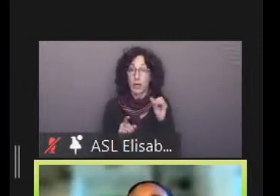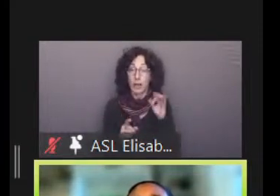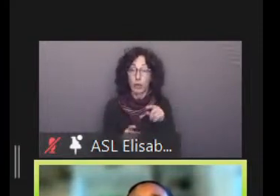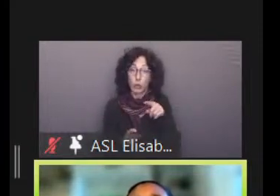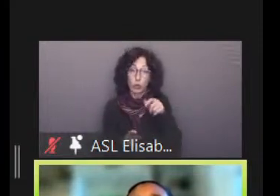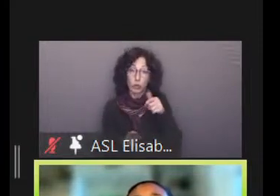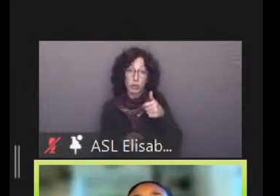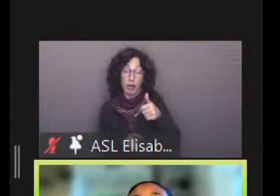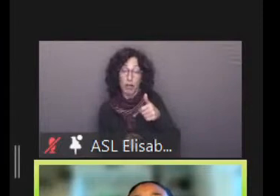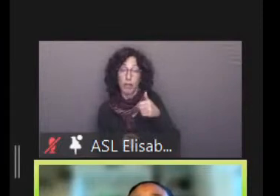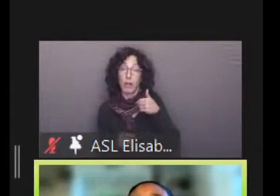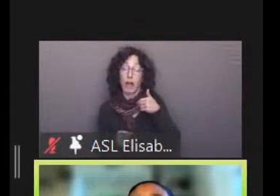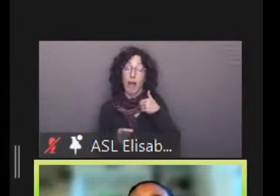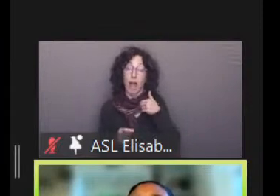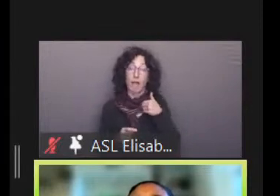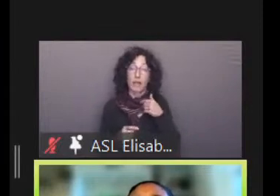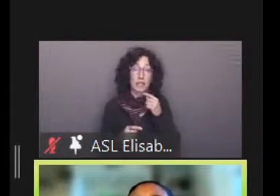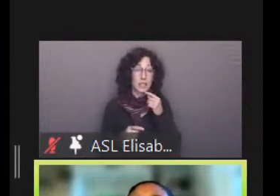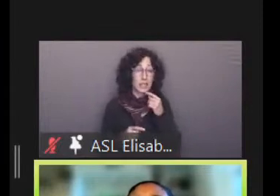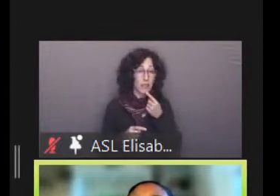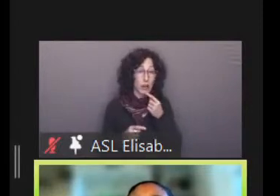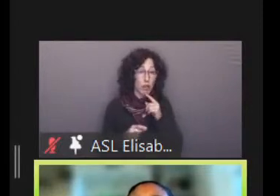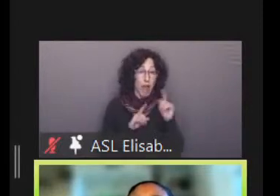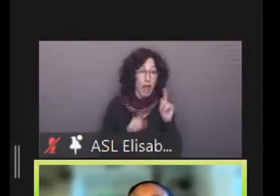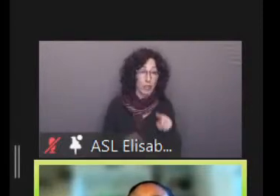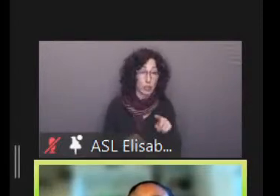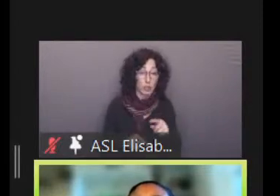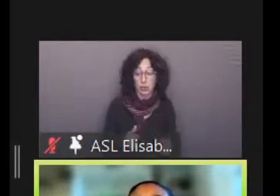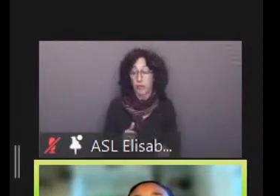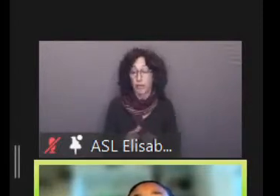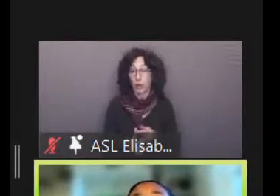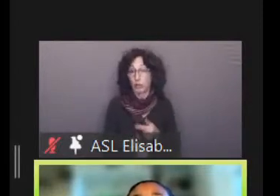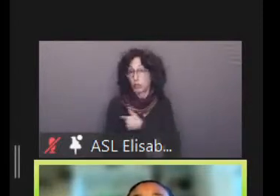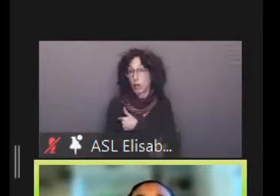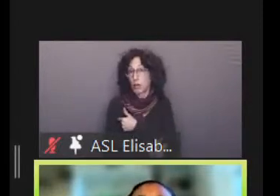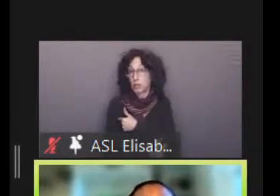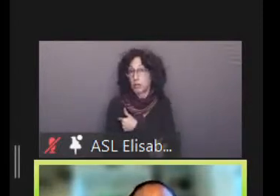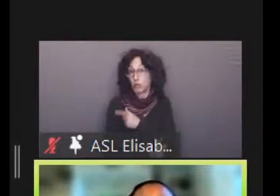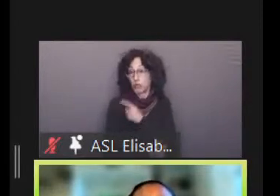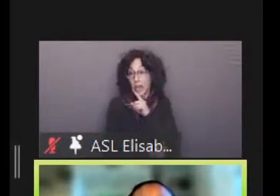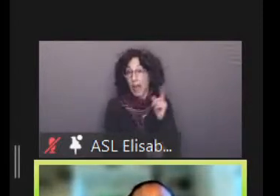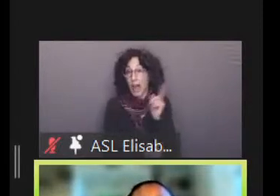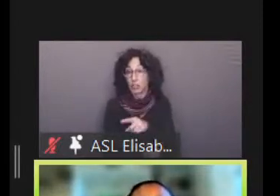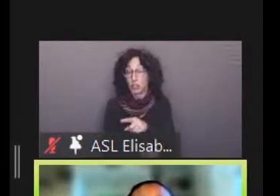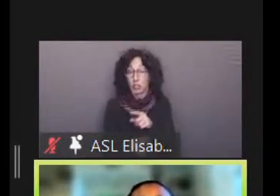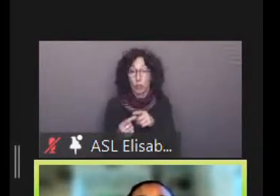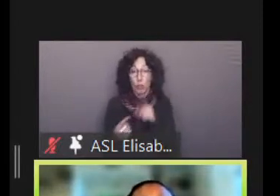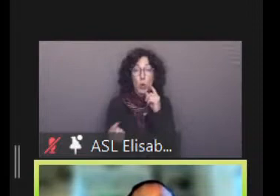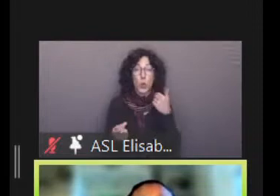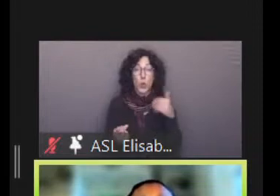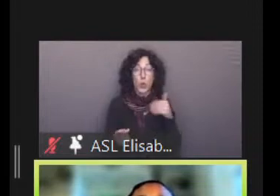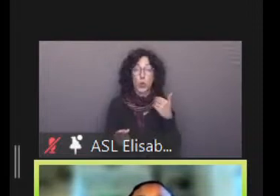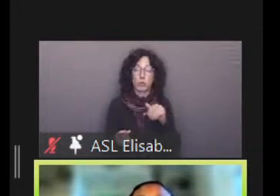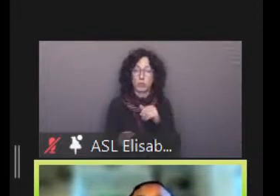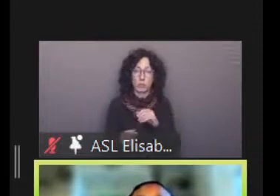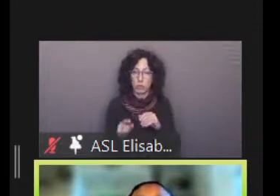or anaphylaxis to the first dose of the vaccine, or you consult with your